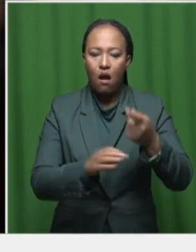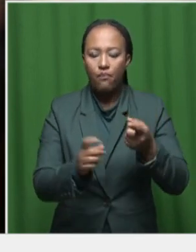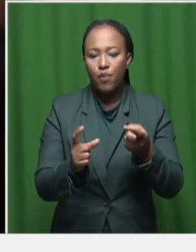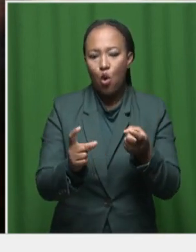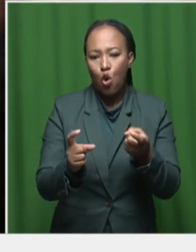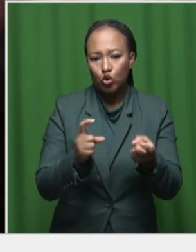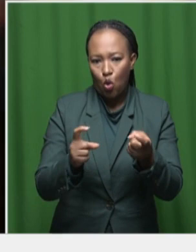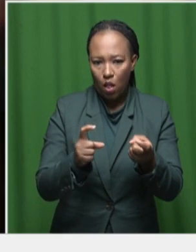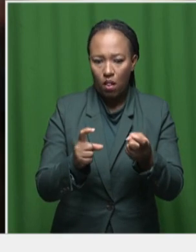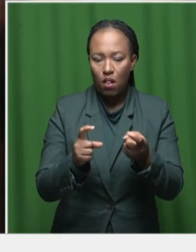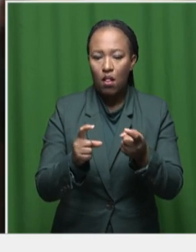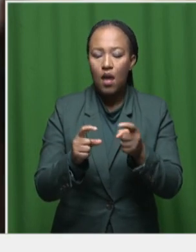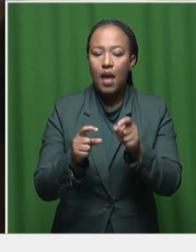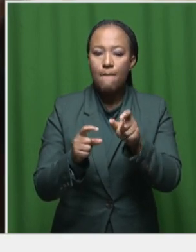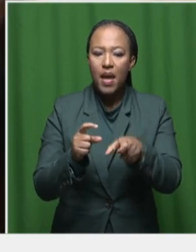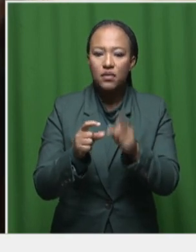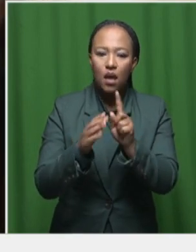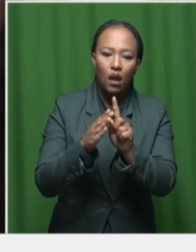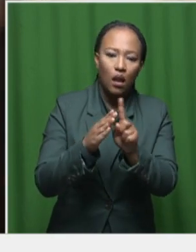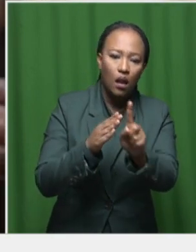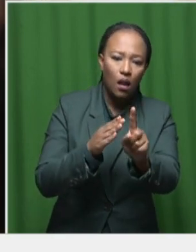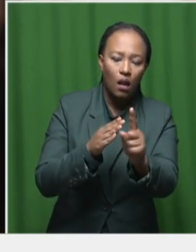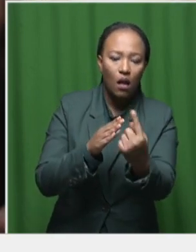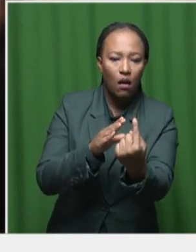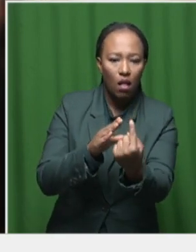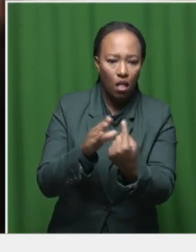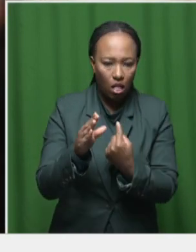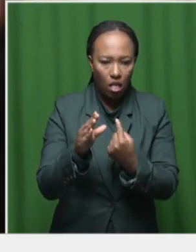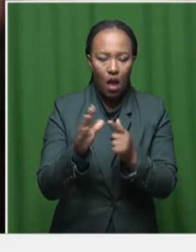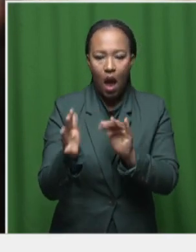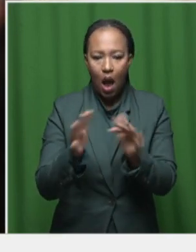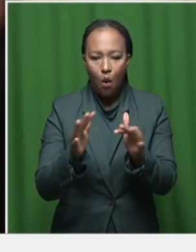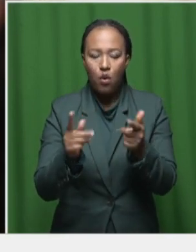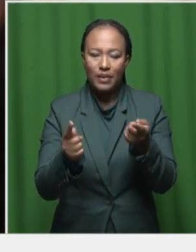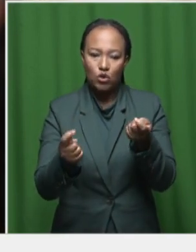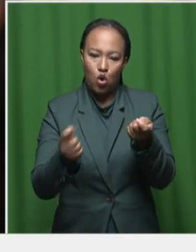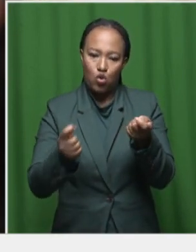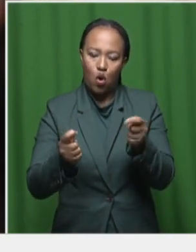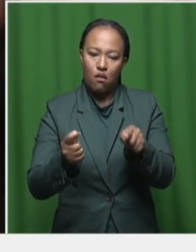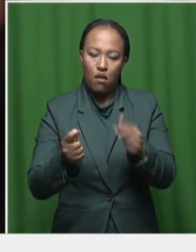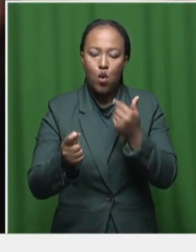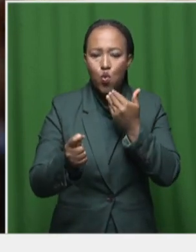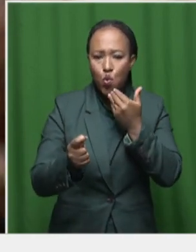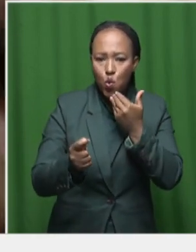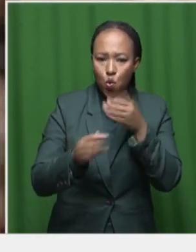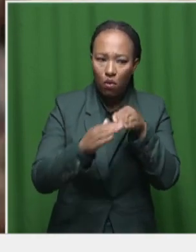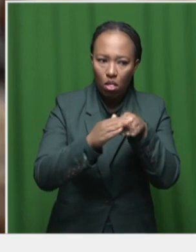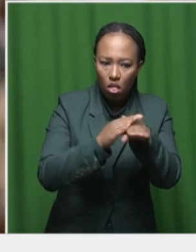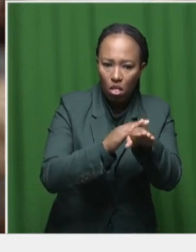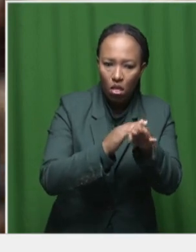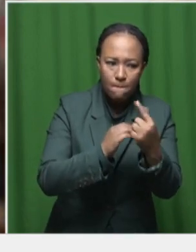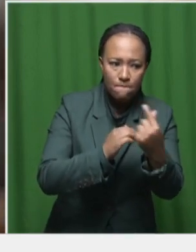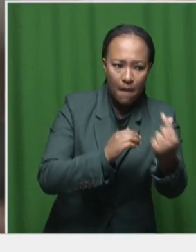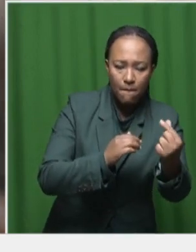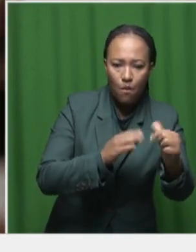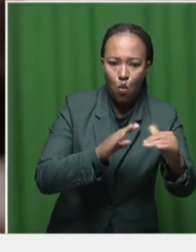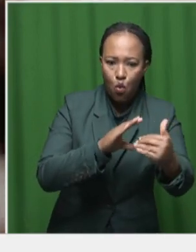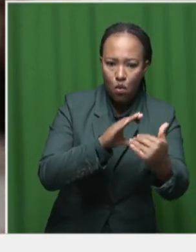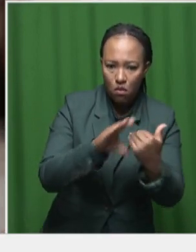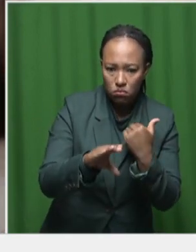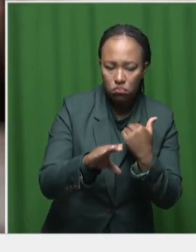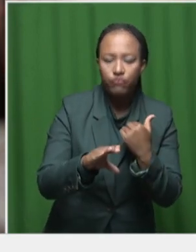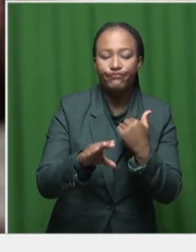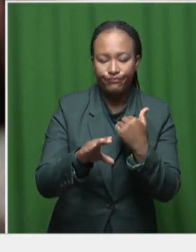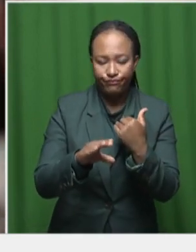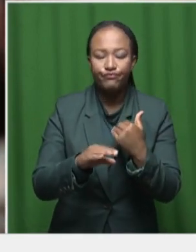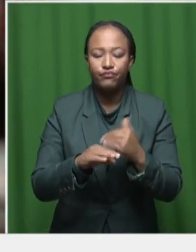have the incoming new people incoming in the border, so that we can monitor also that situation. But third